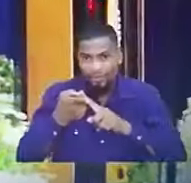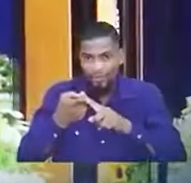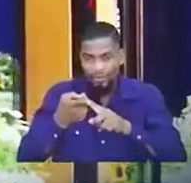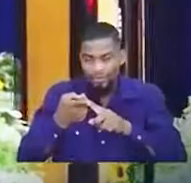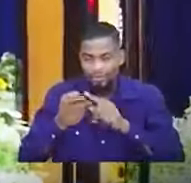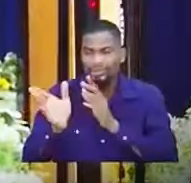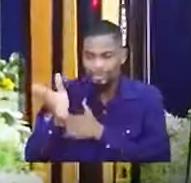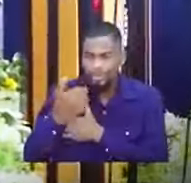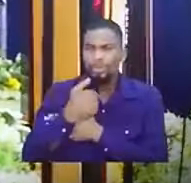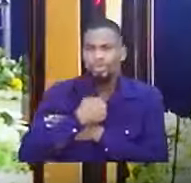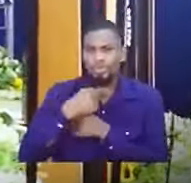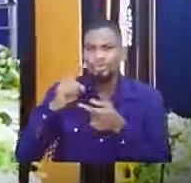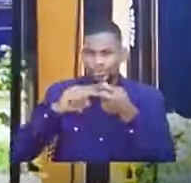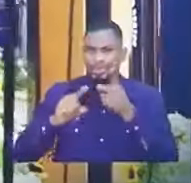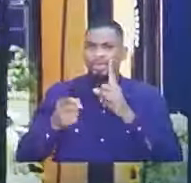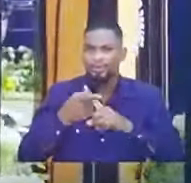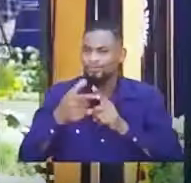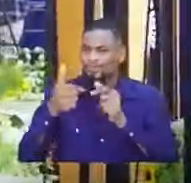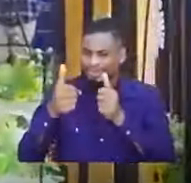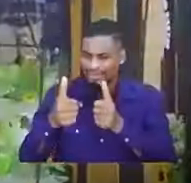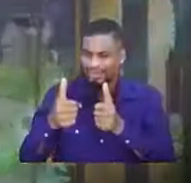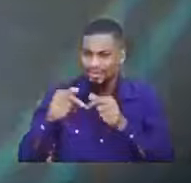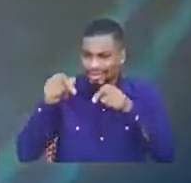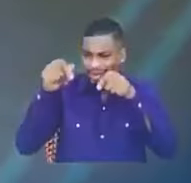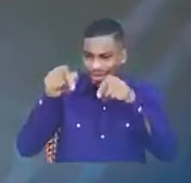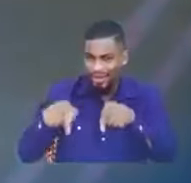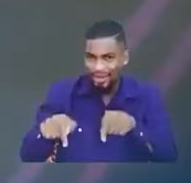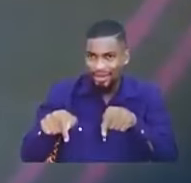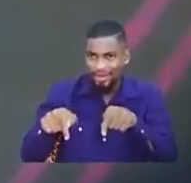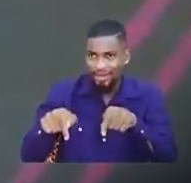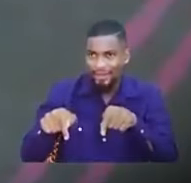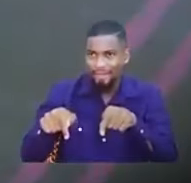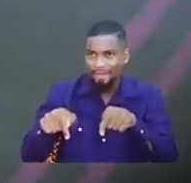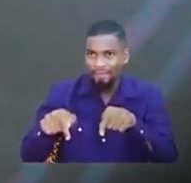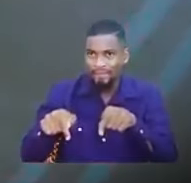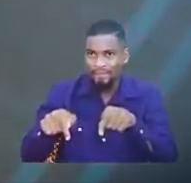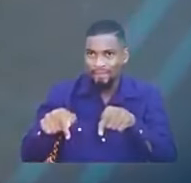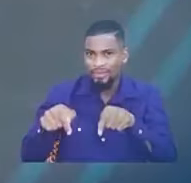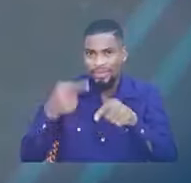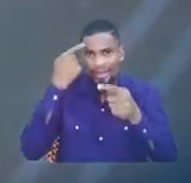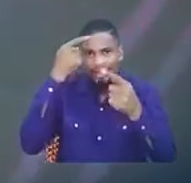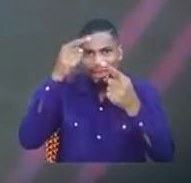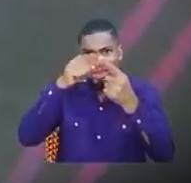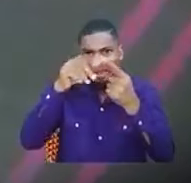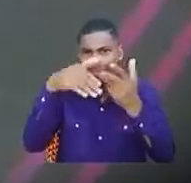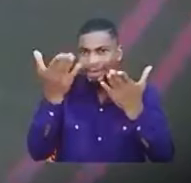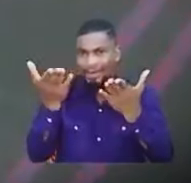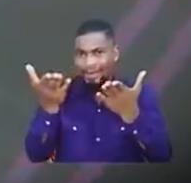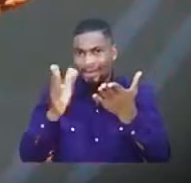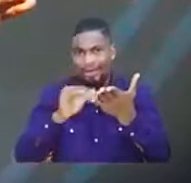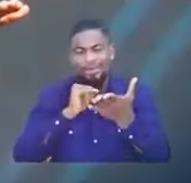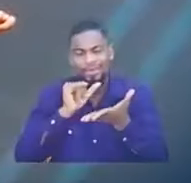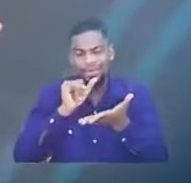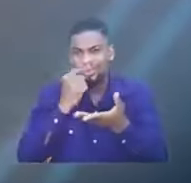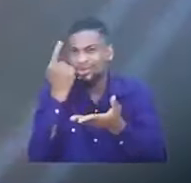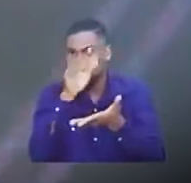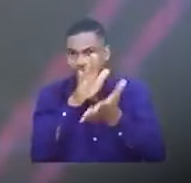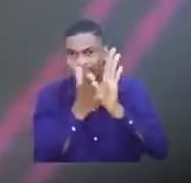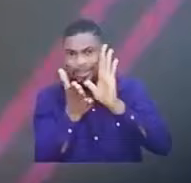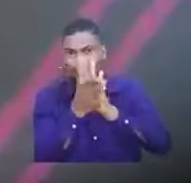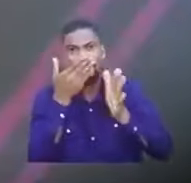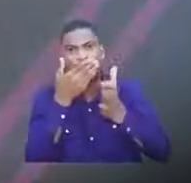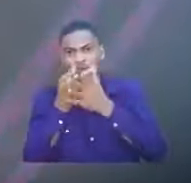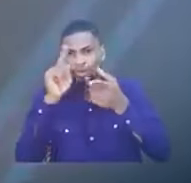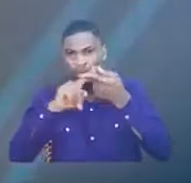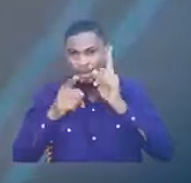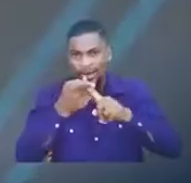has friends. And today, I want to lift the bar. Not just for you to be a good friend to your fellow and to